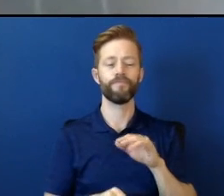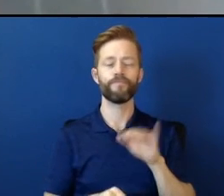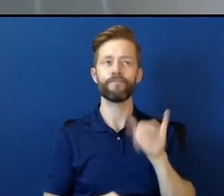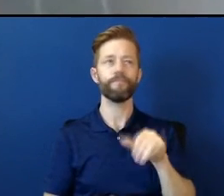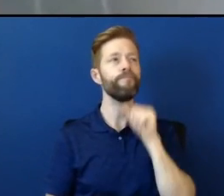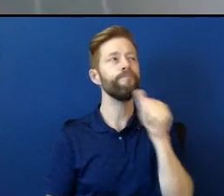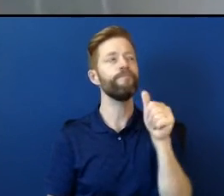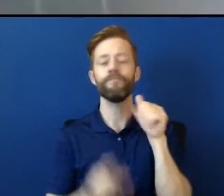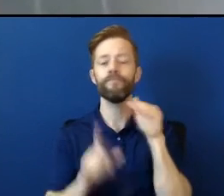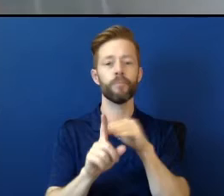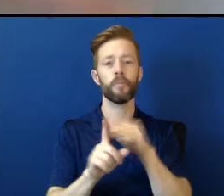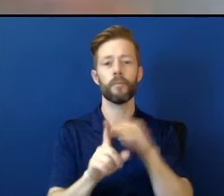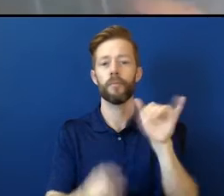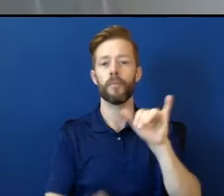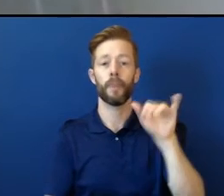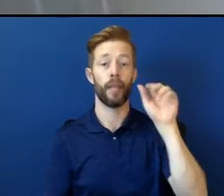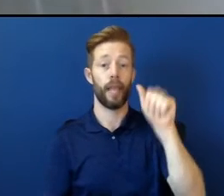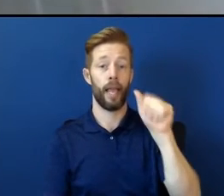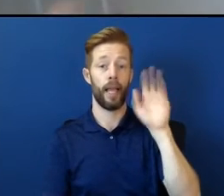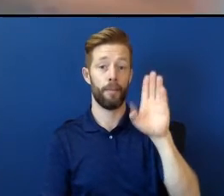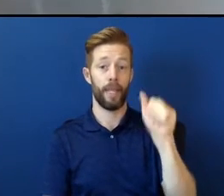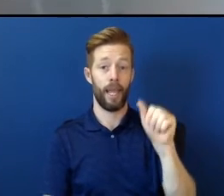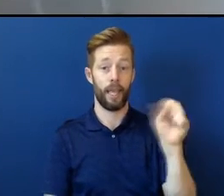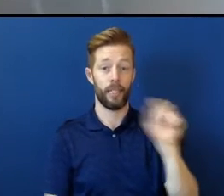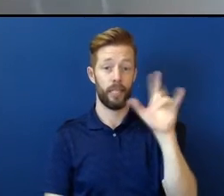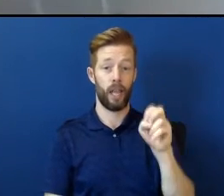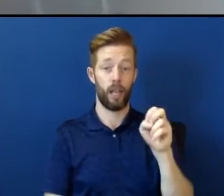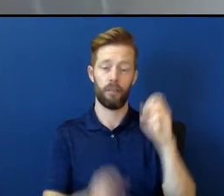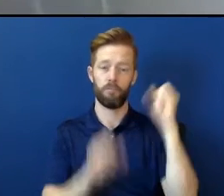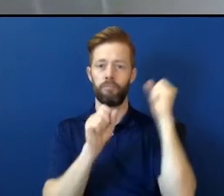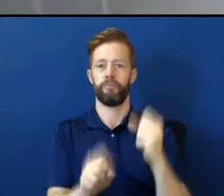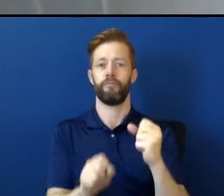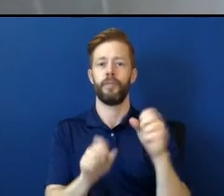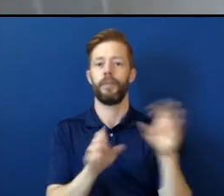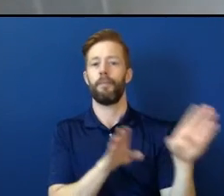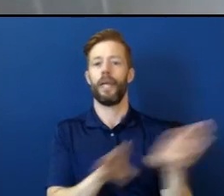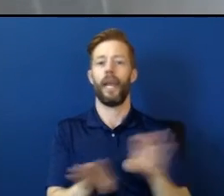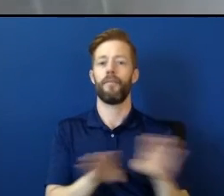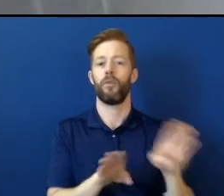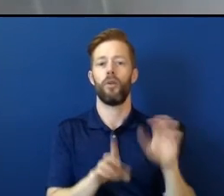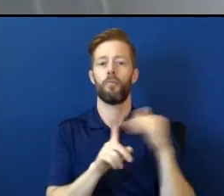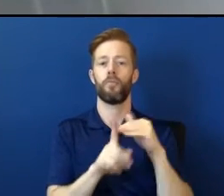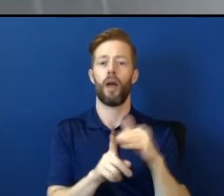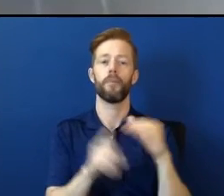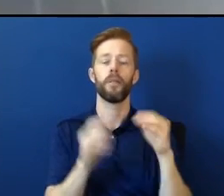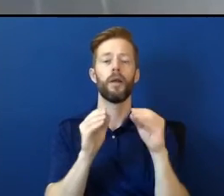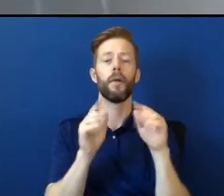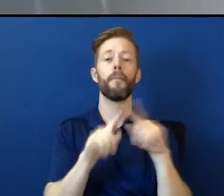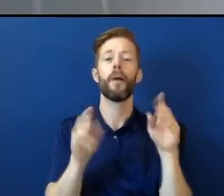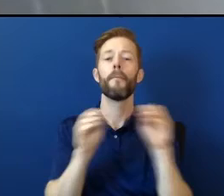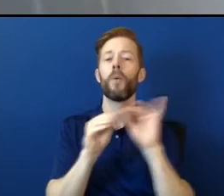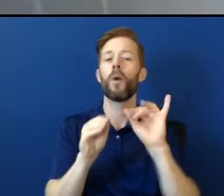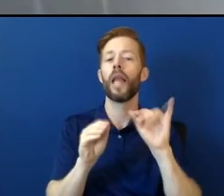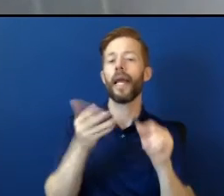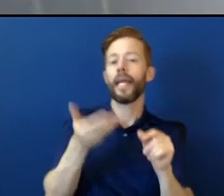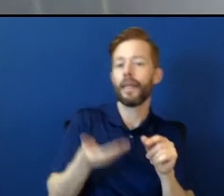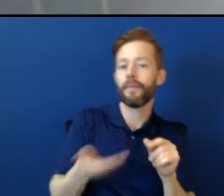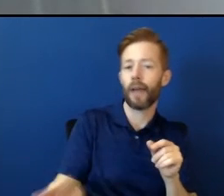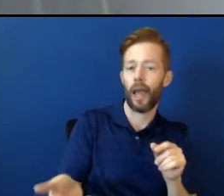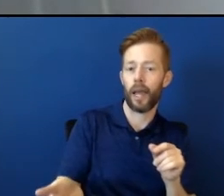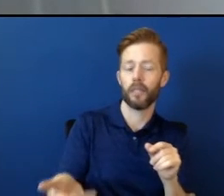in the sense of, like your ABA style, very behavioral prompt, but it's more kind of an